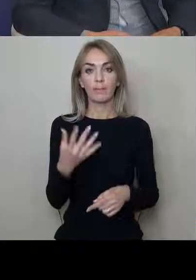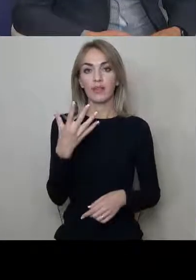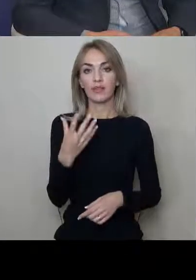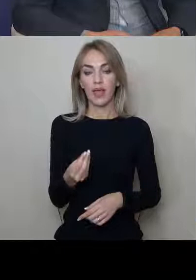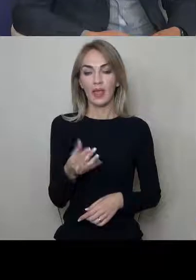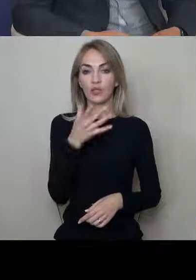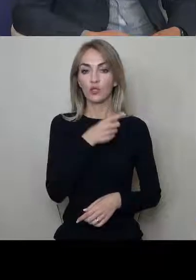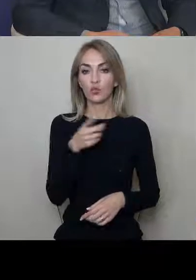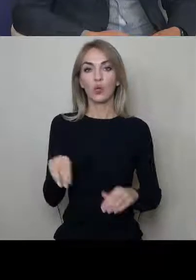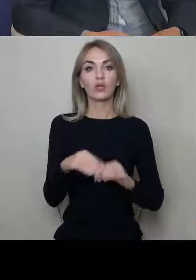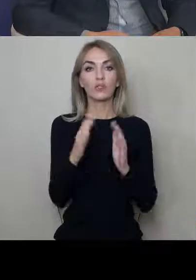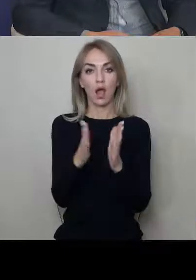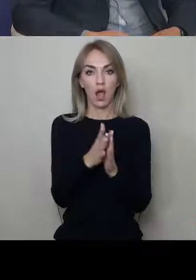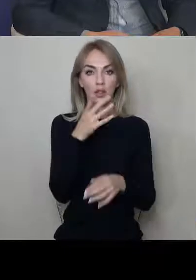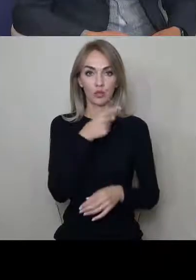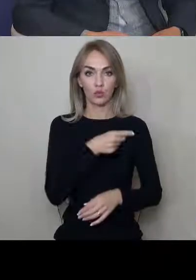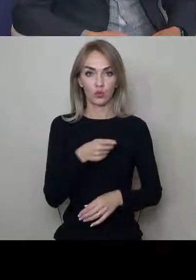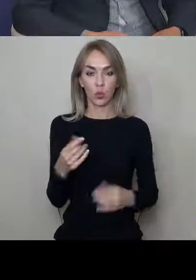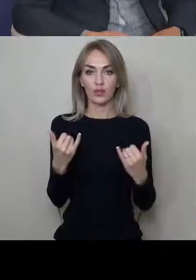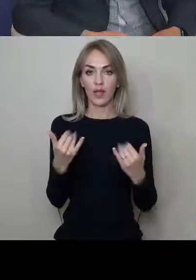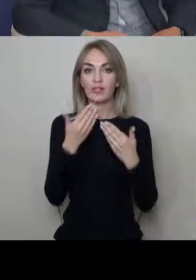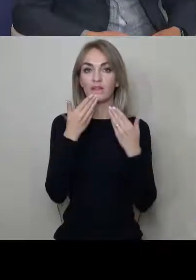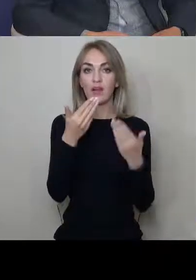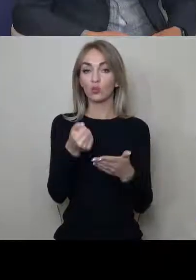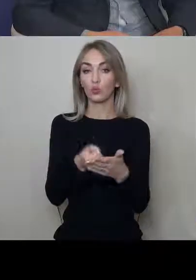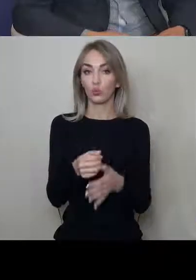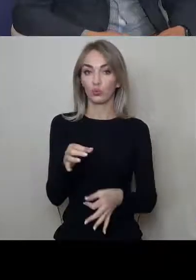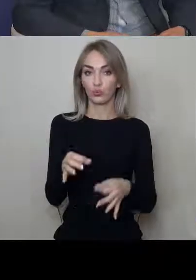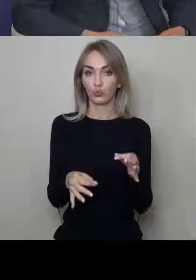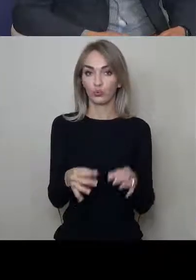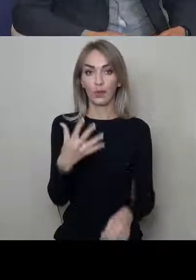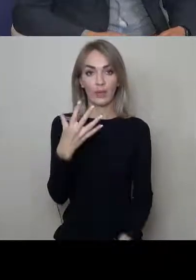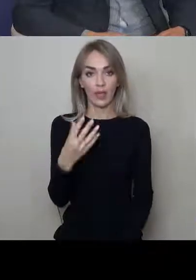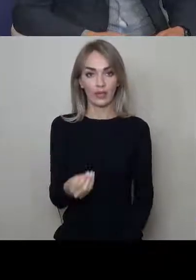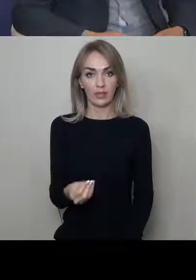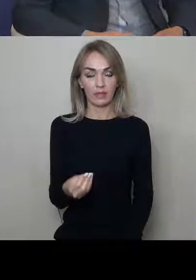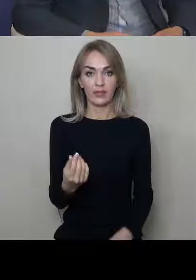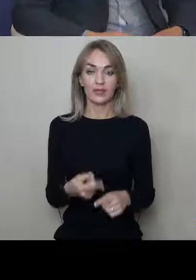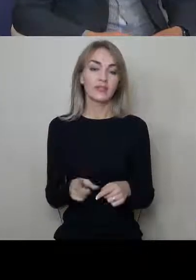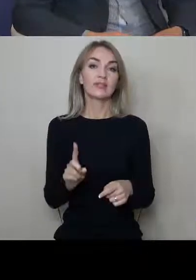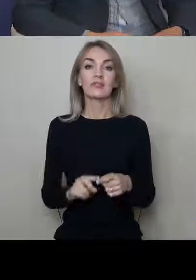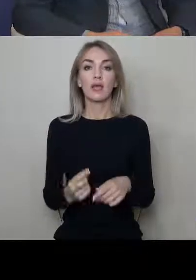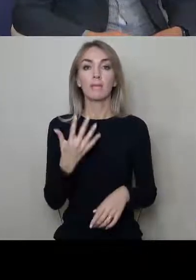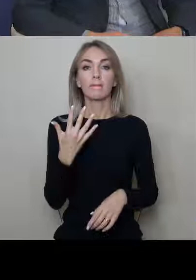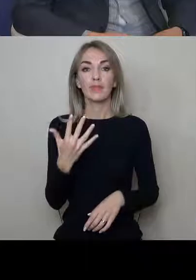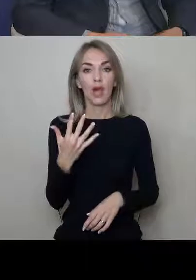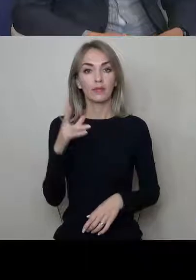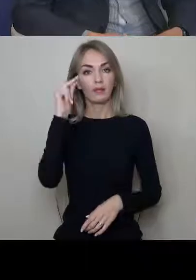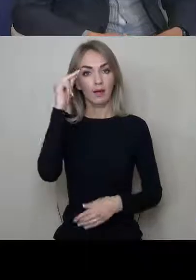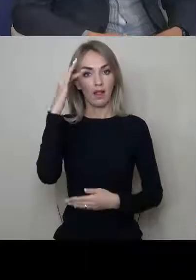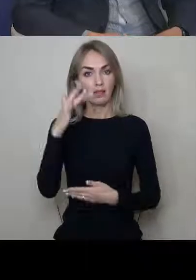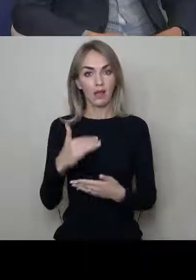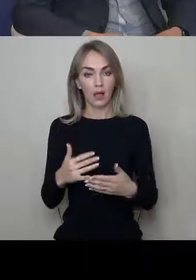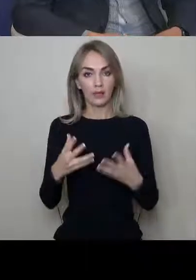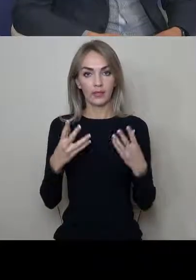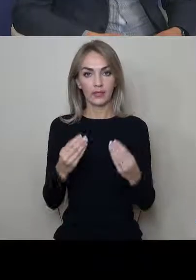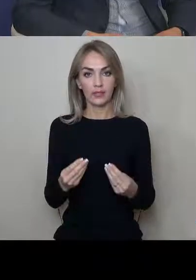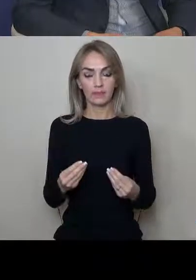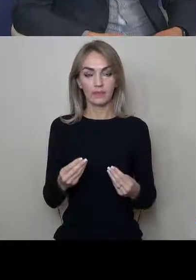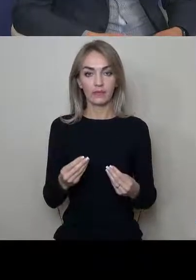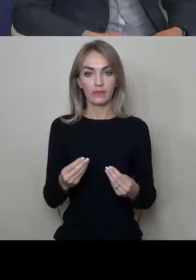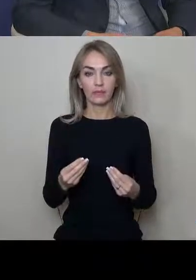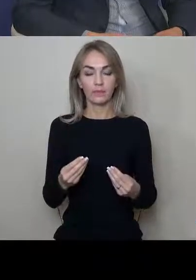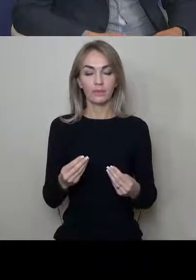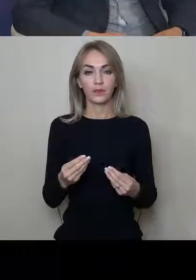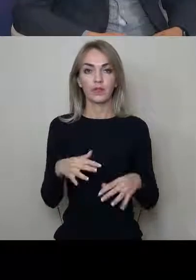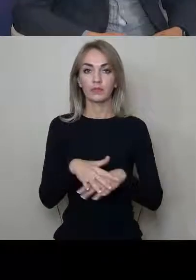Firstly, we have the 5-day period to file the complaint to court. That's 5 calendar, not